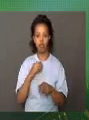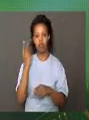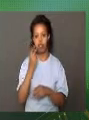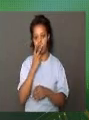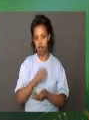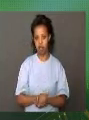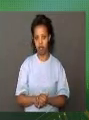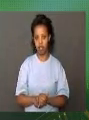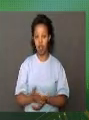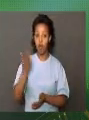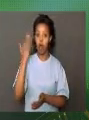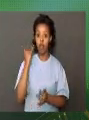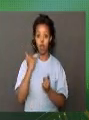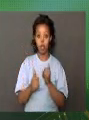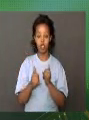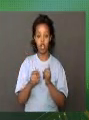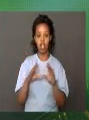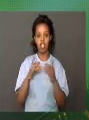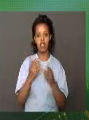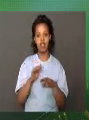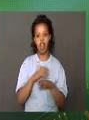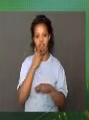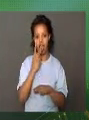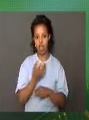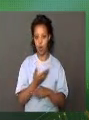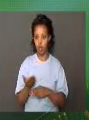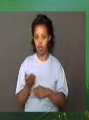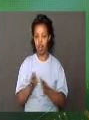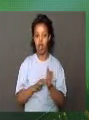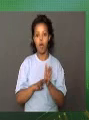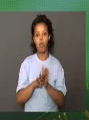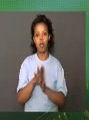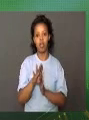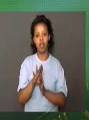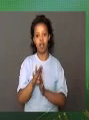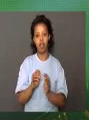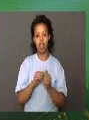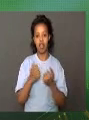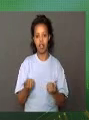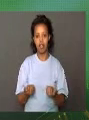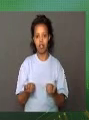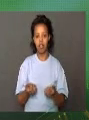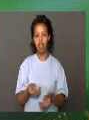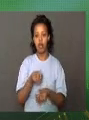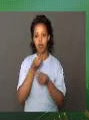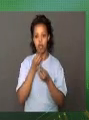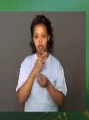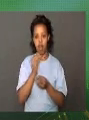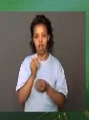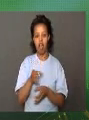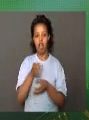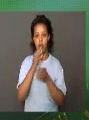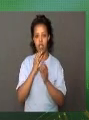last lesson, we looked at how bacteria are used in the production